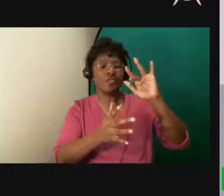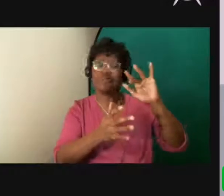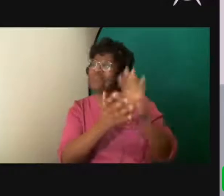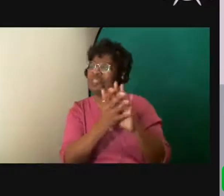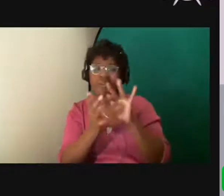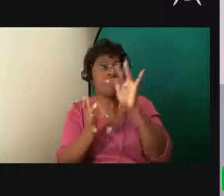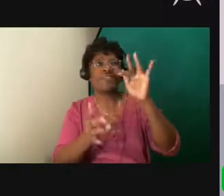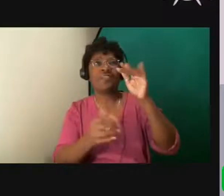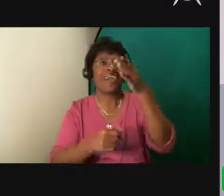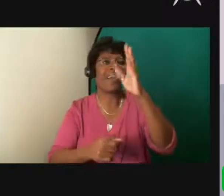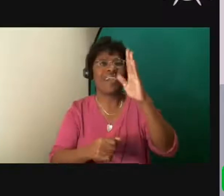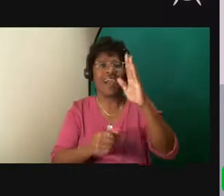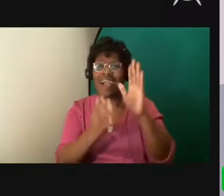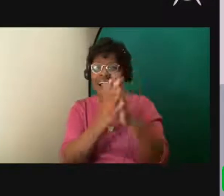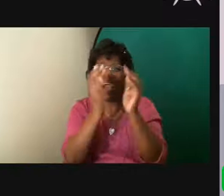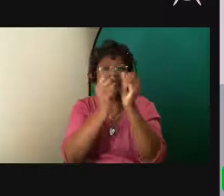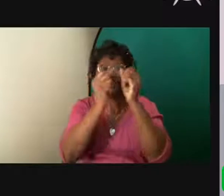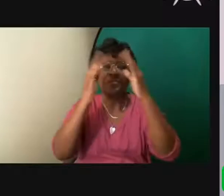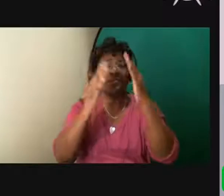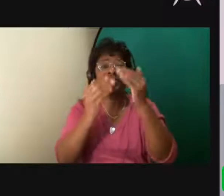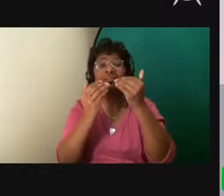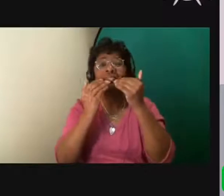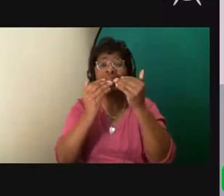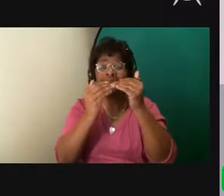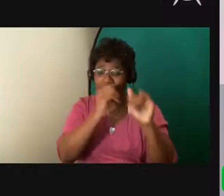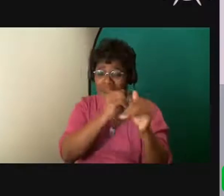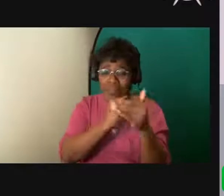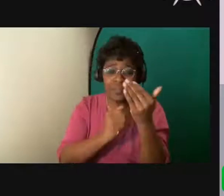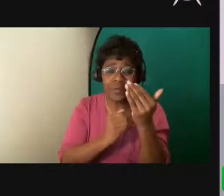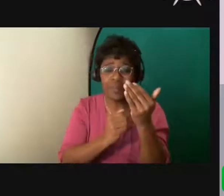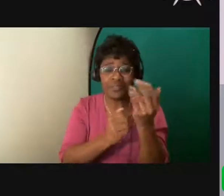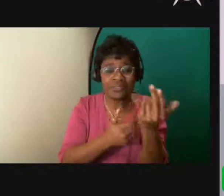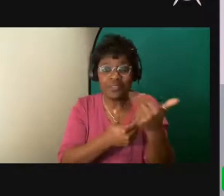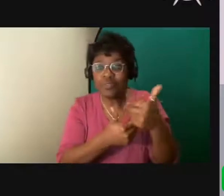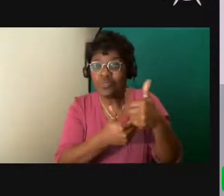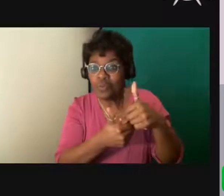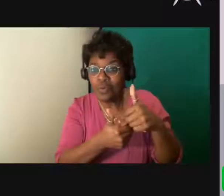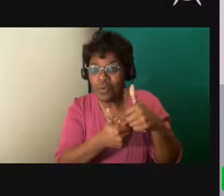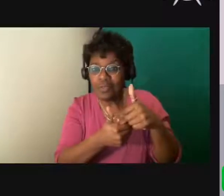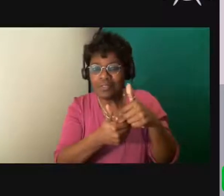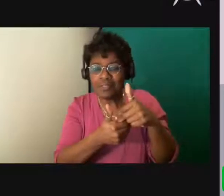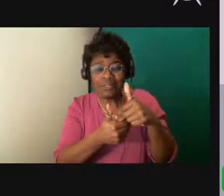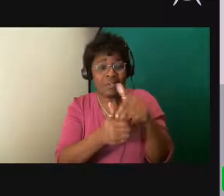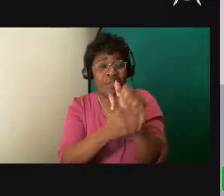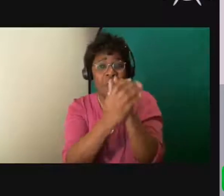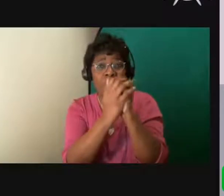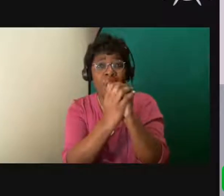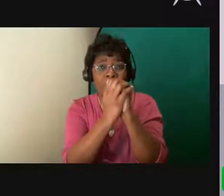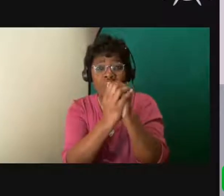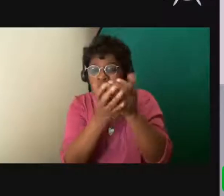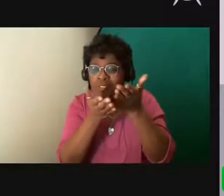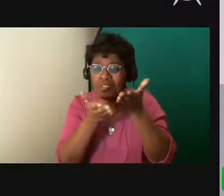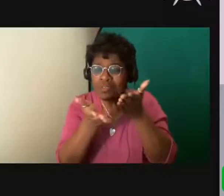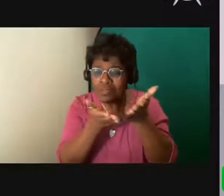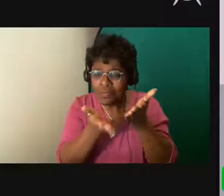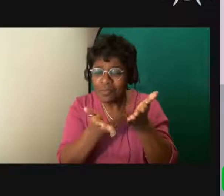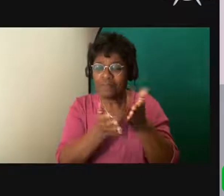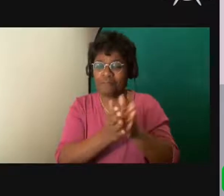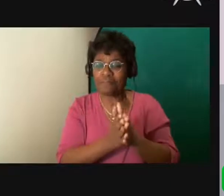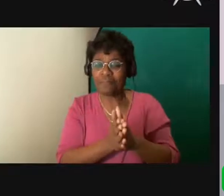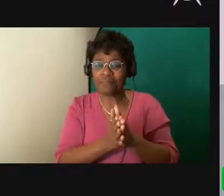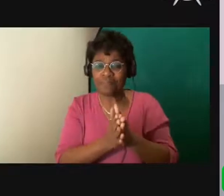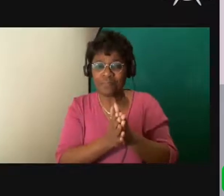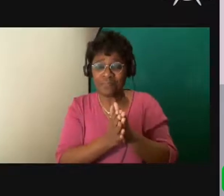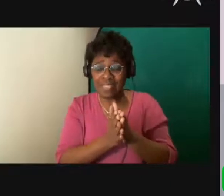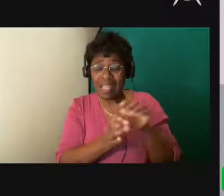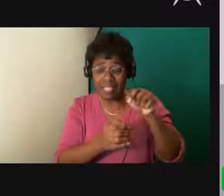amen. And we just thank you this morning for joining us on our morning worship morning service for Word of Faith